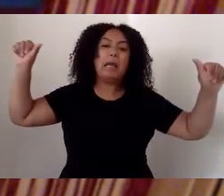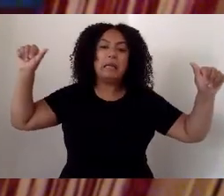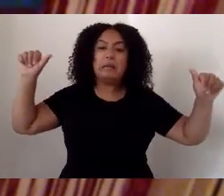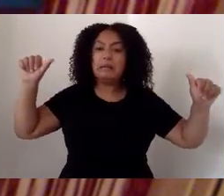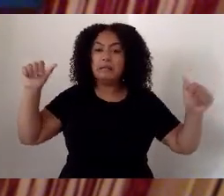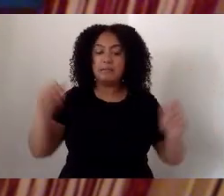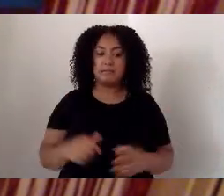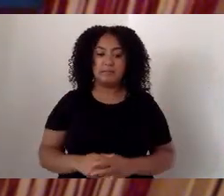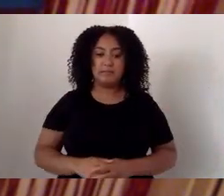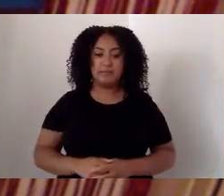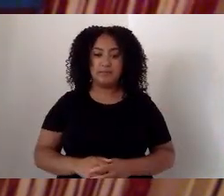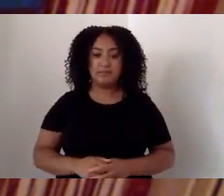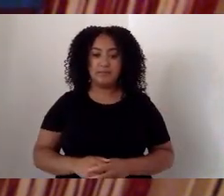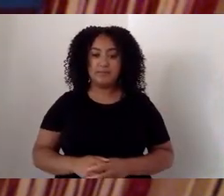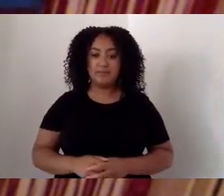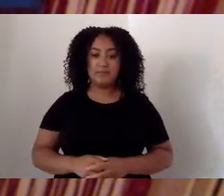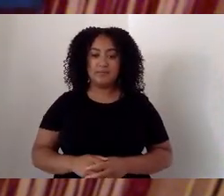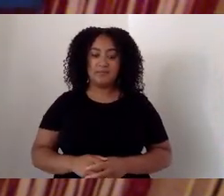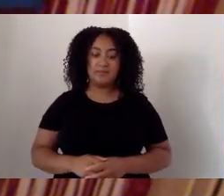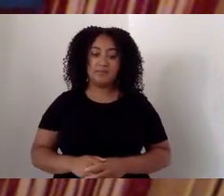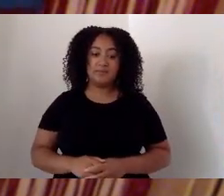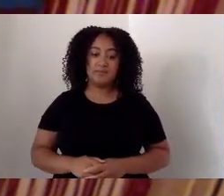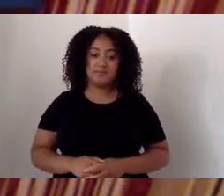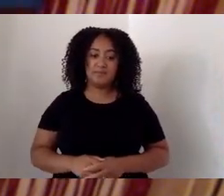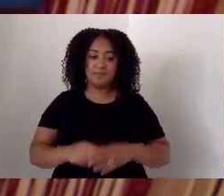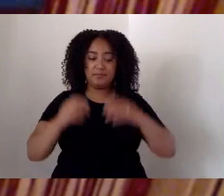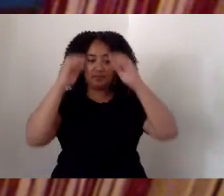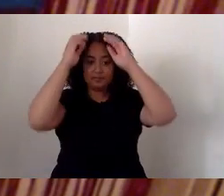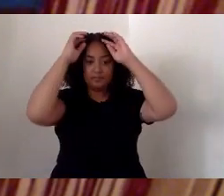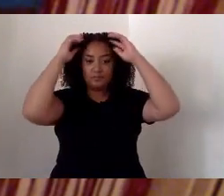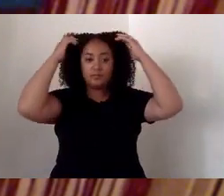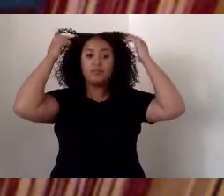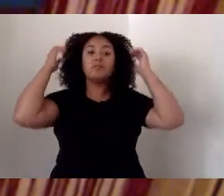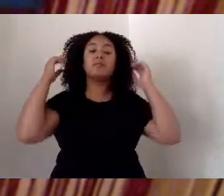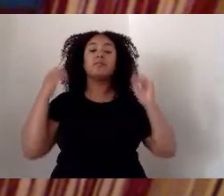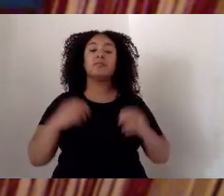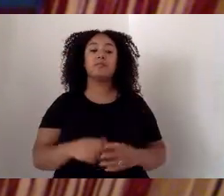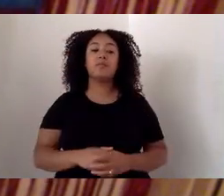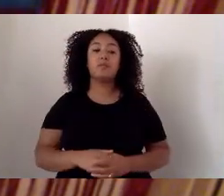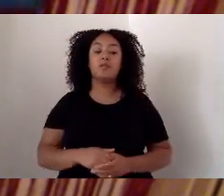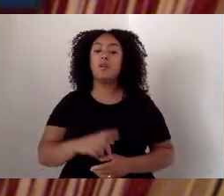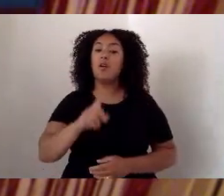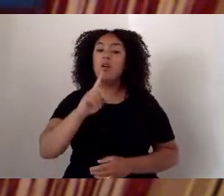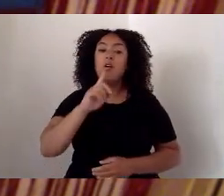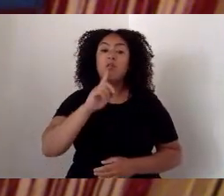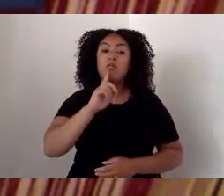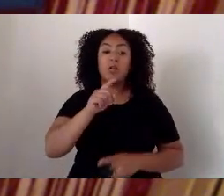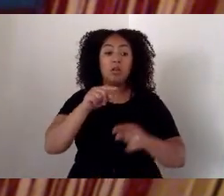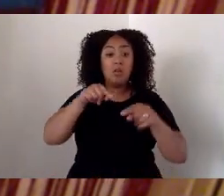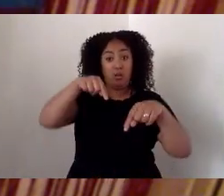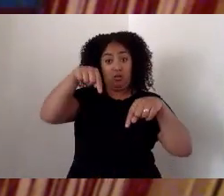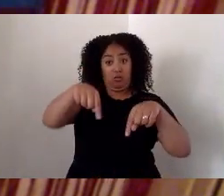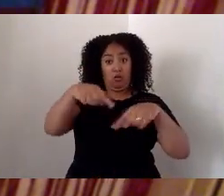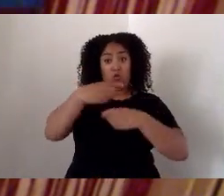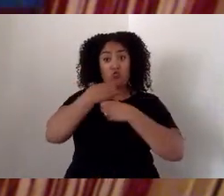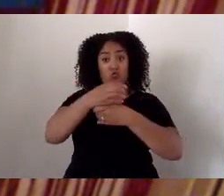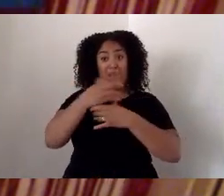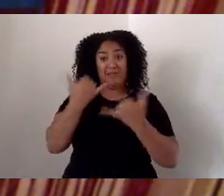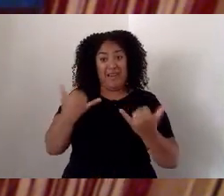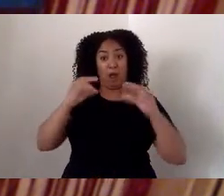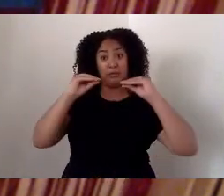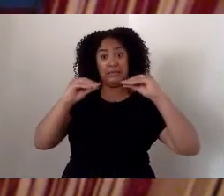That's what I love about this craft, is that the possibilities are truly endless.